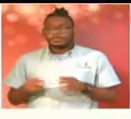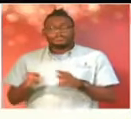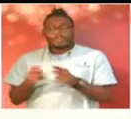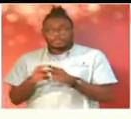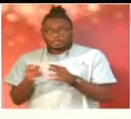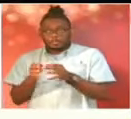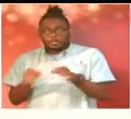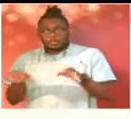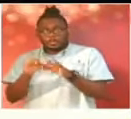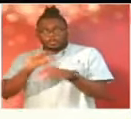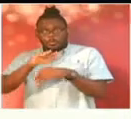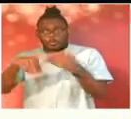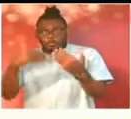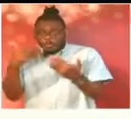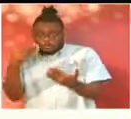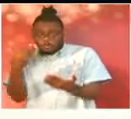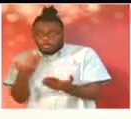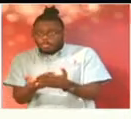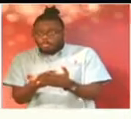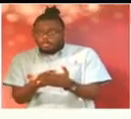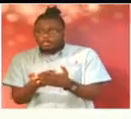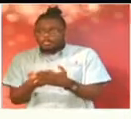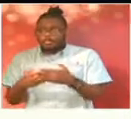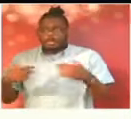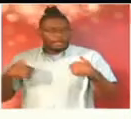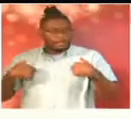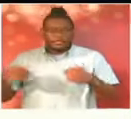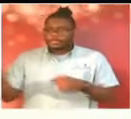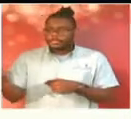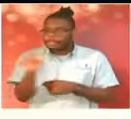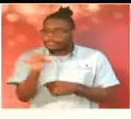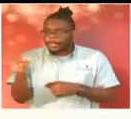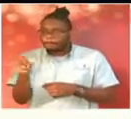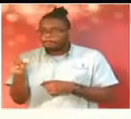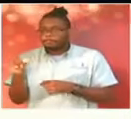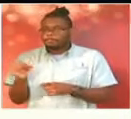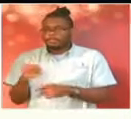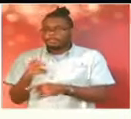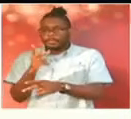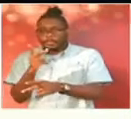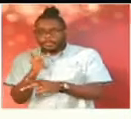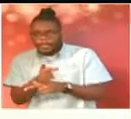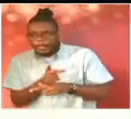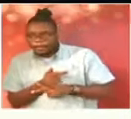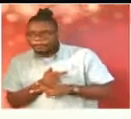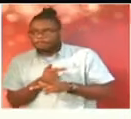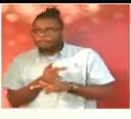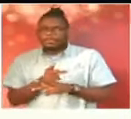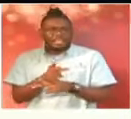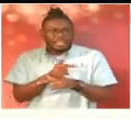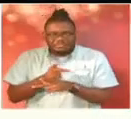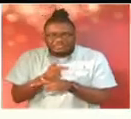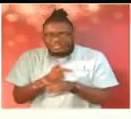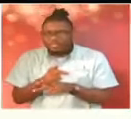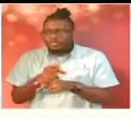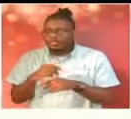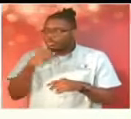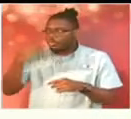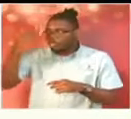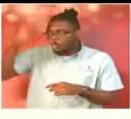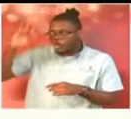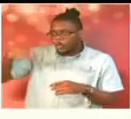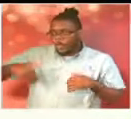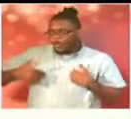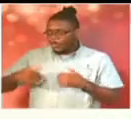the necessary precautions to avoid illness, not thinking that being in the younger age group is an automatic defense,